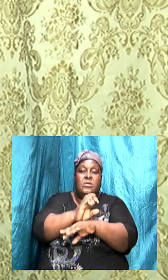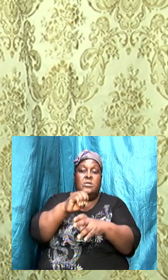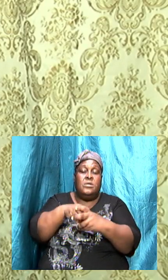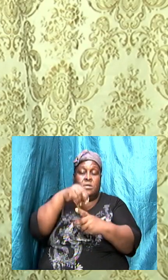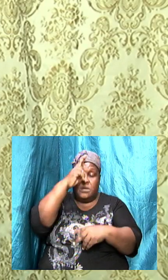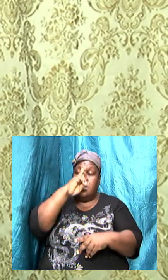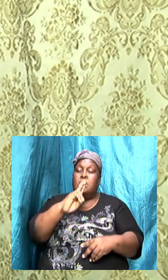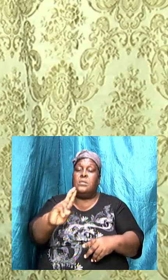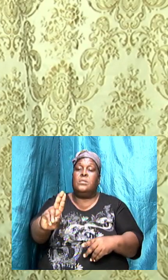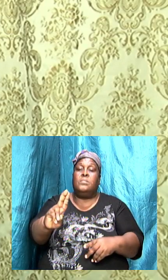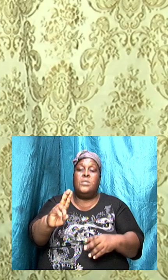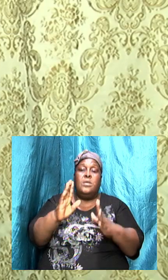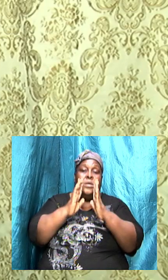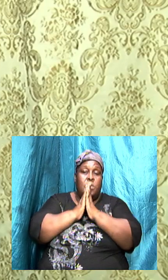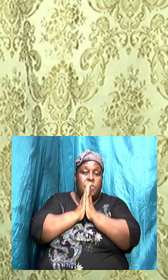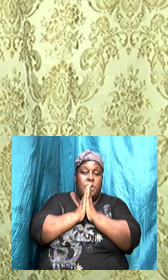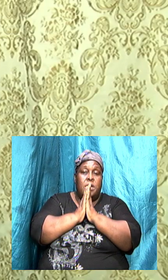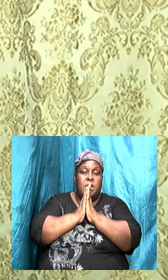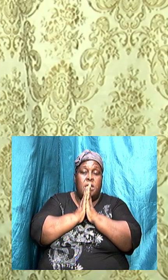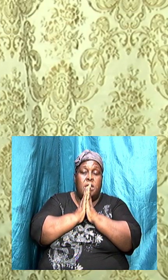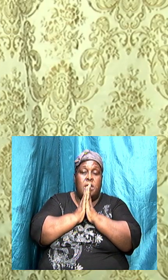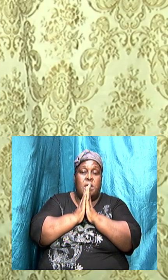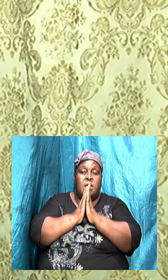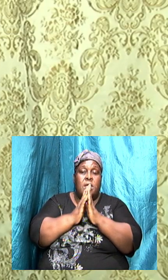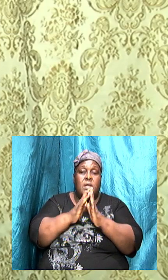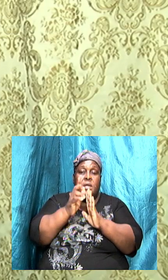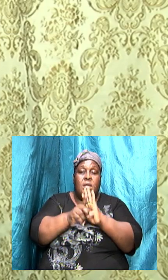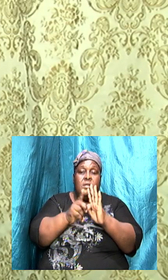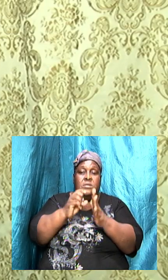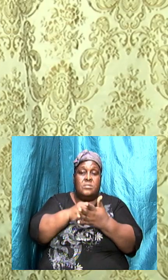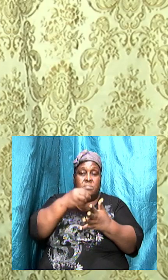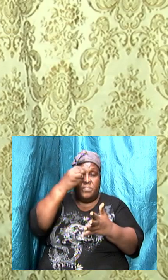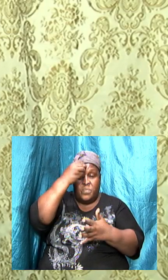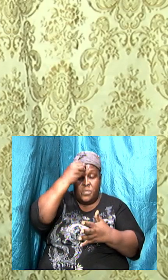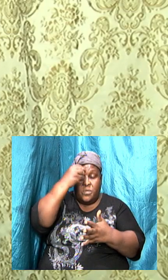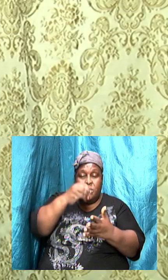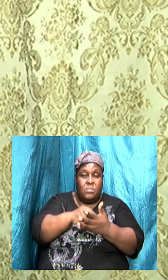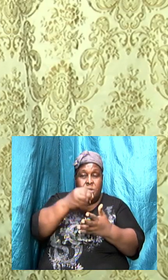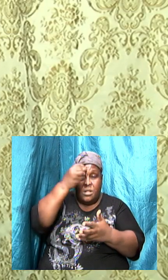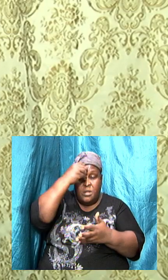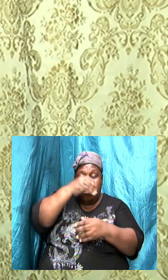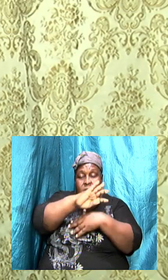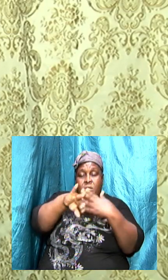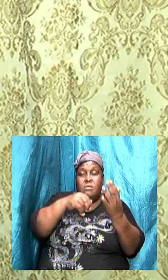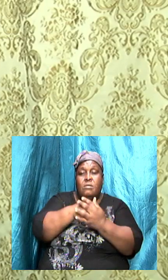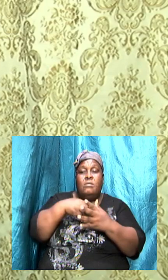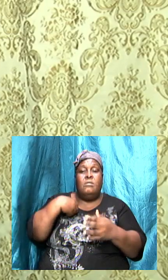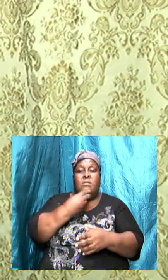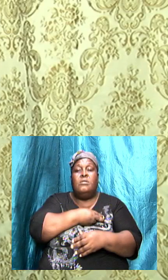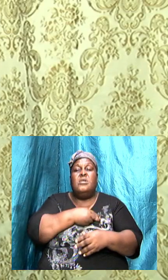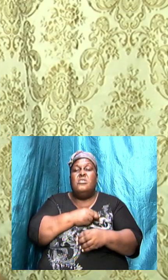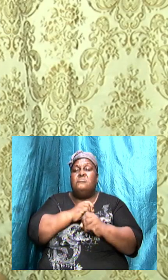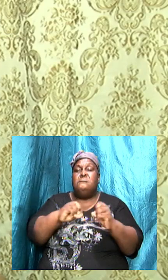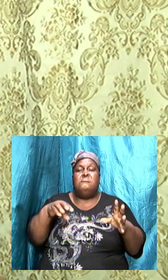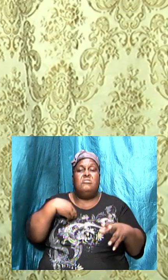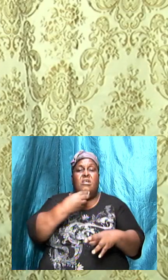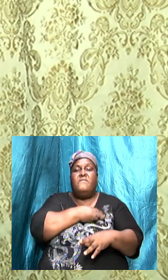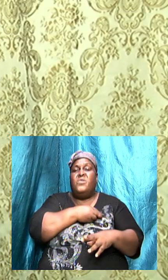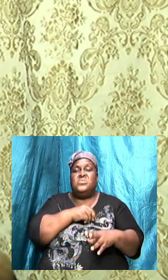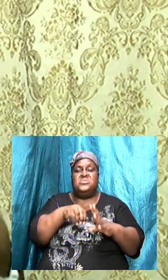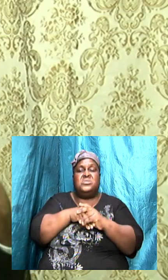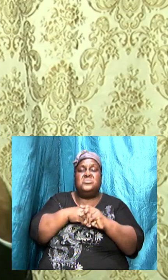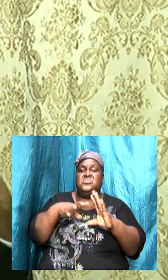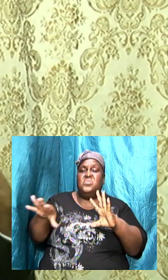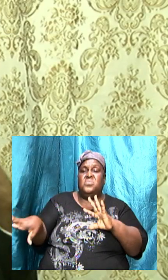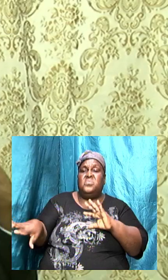Revelation. Father God, I pray that the lessons to be learned will be learned by all of us. None of us are exempt, Almighty